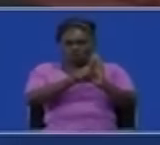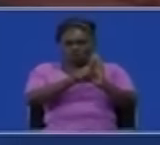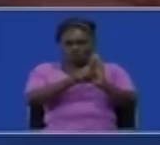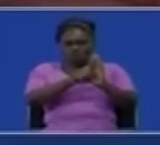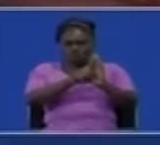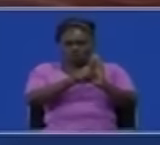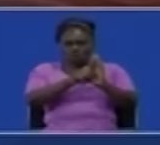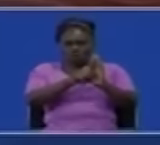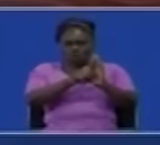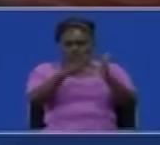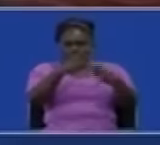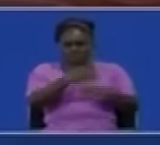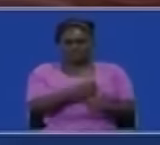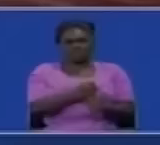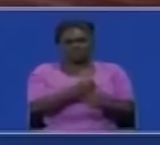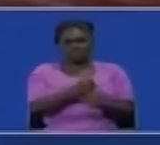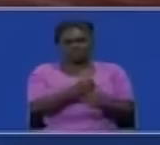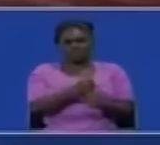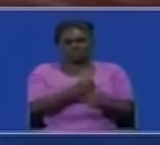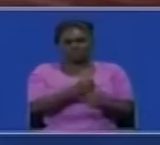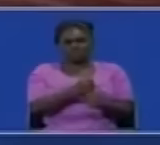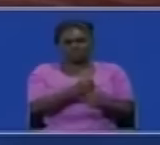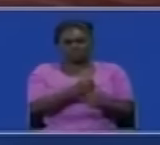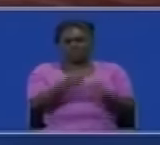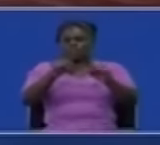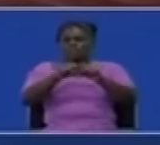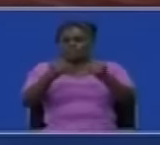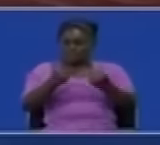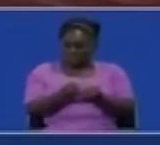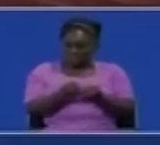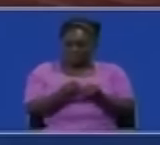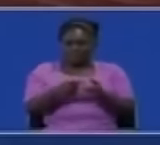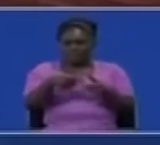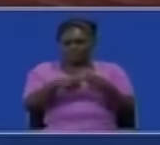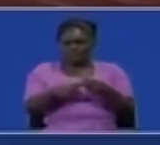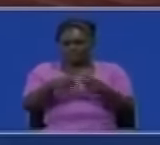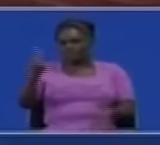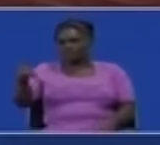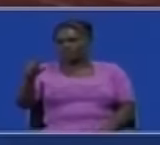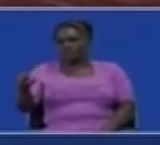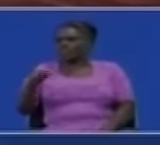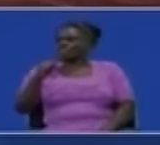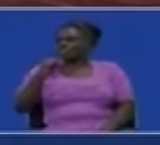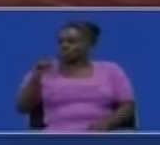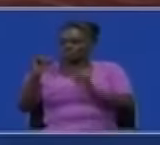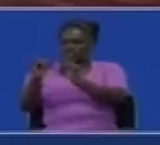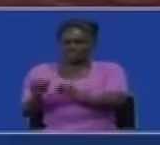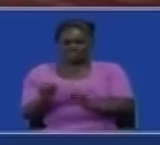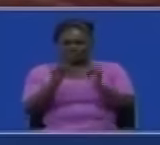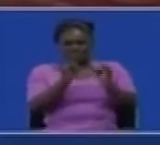threshold of trust. In the nature of systems, it may be the machine that is wrong, not the